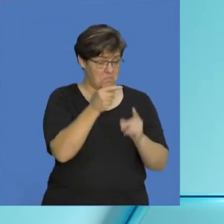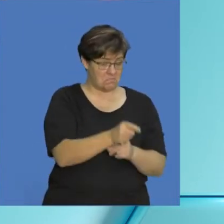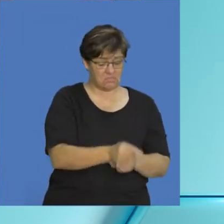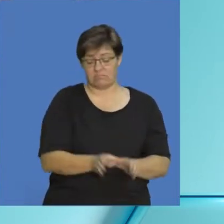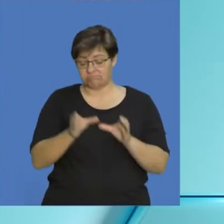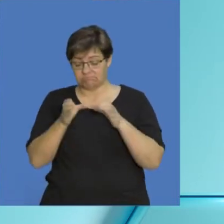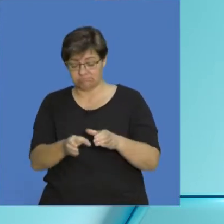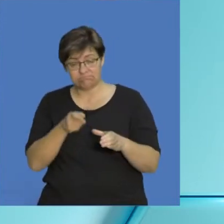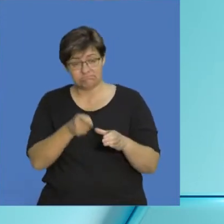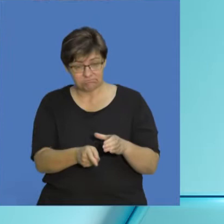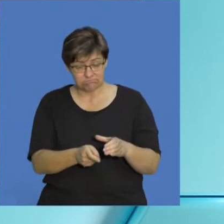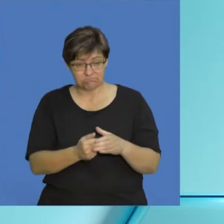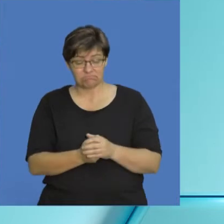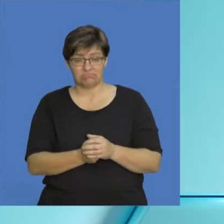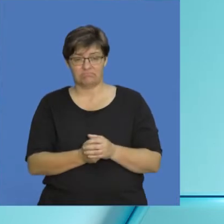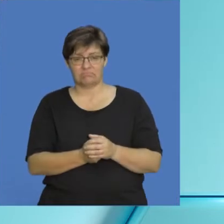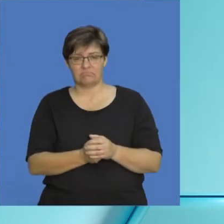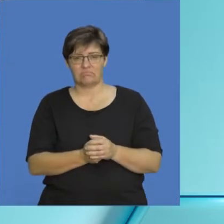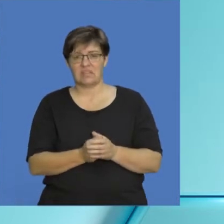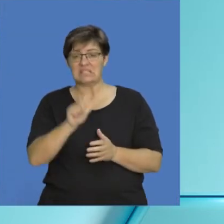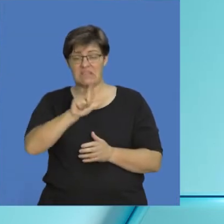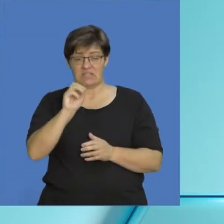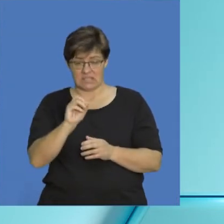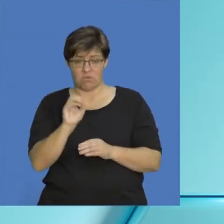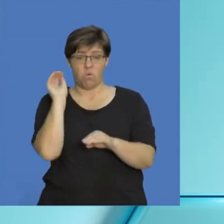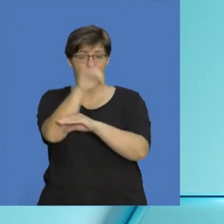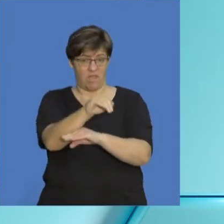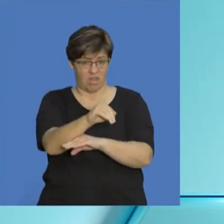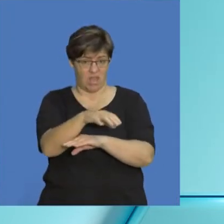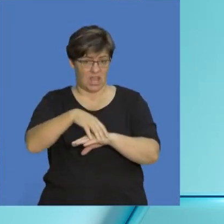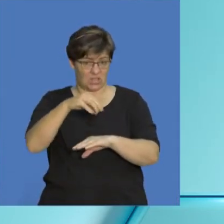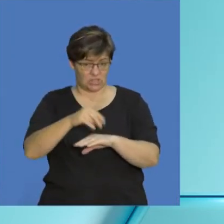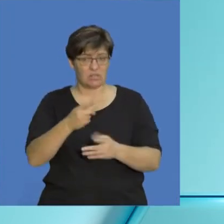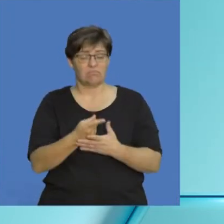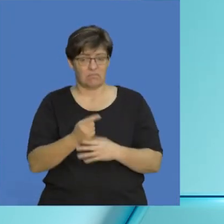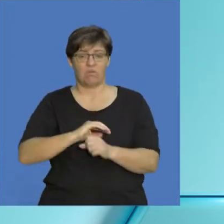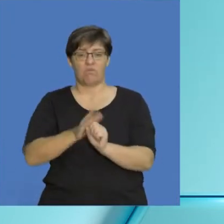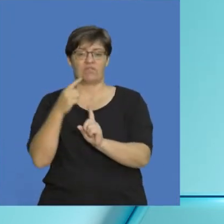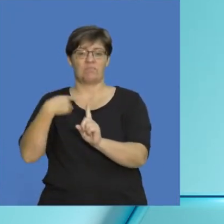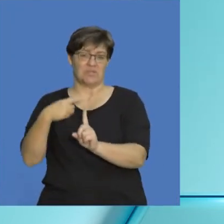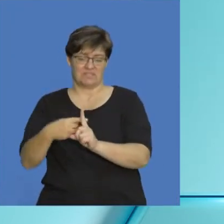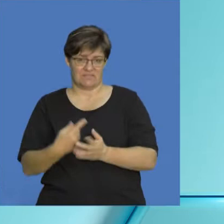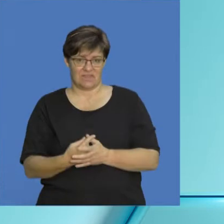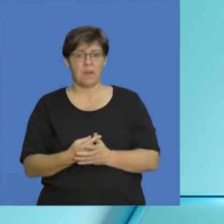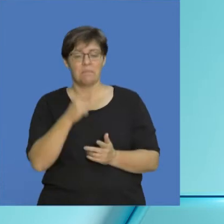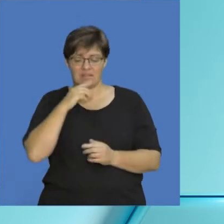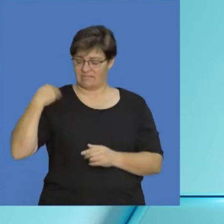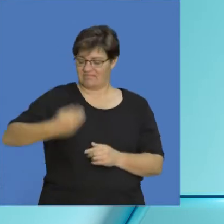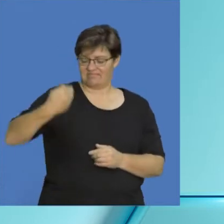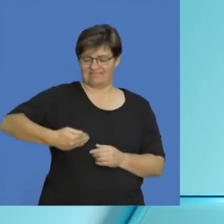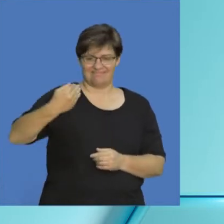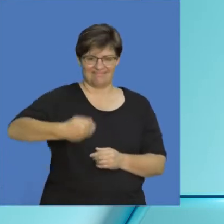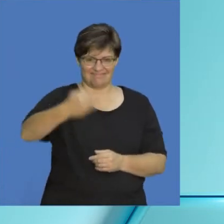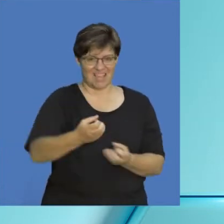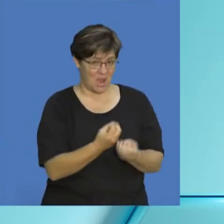have another group of people older than 70 with COVID positive. There will be a frequency